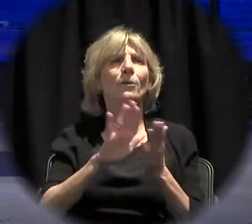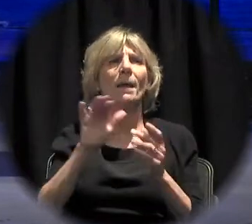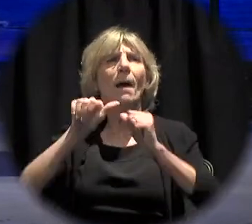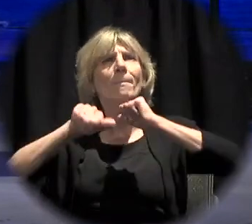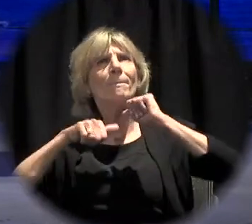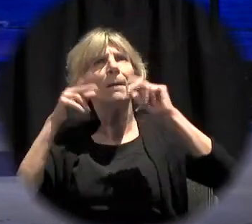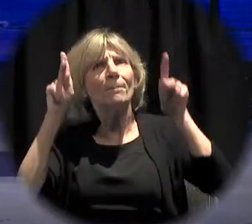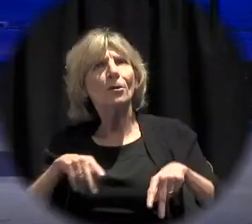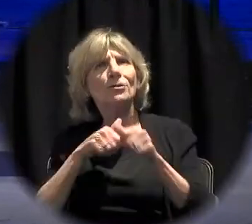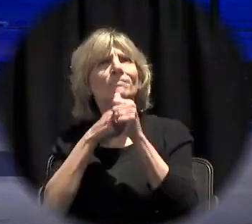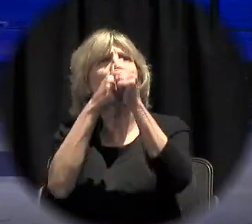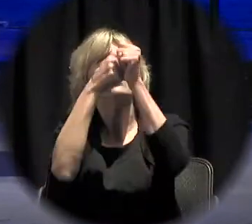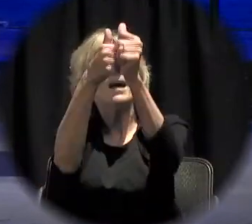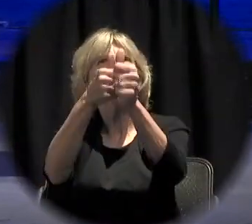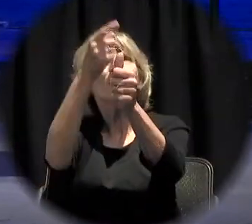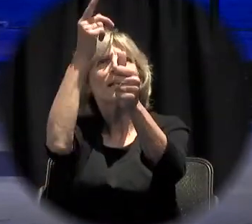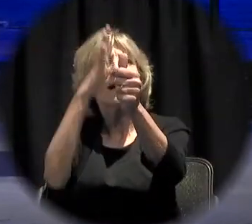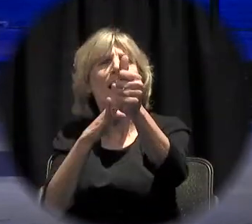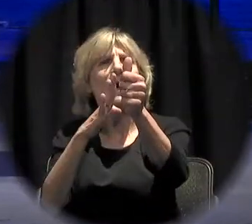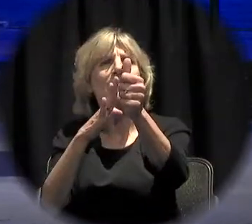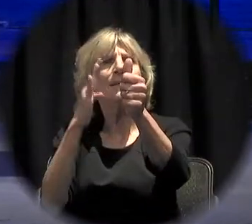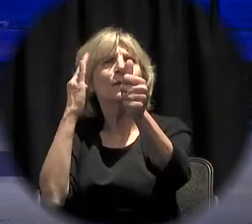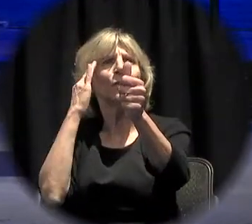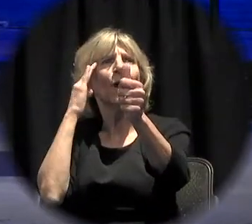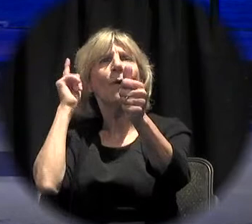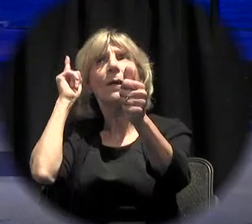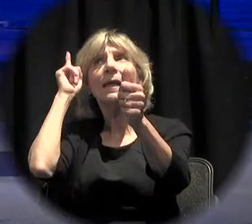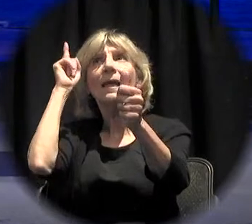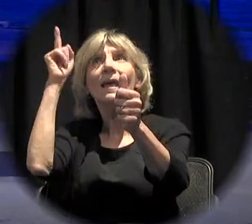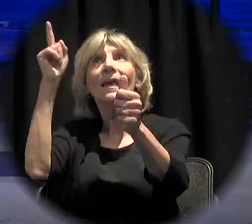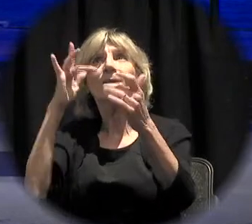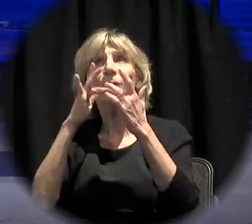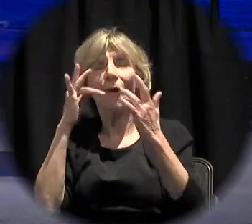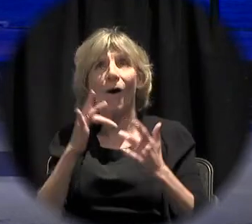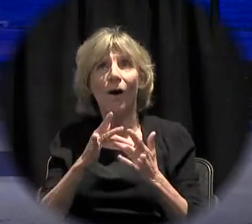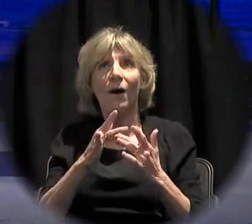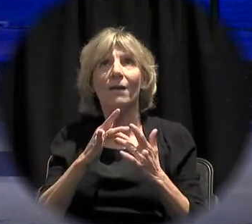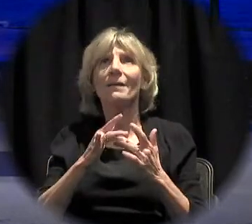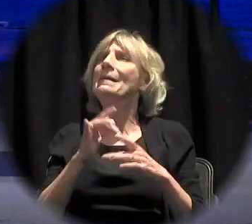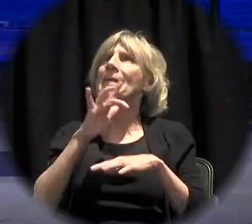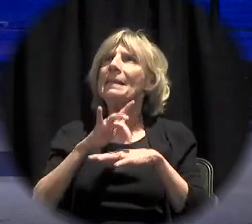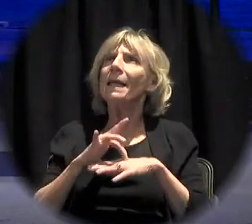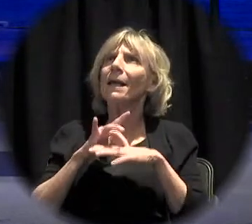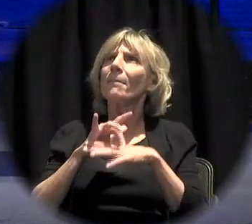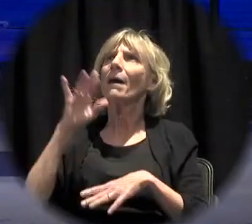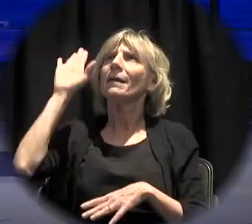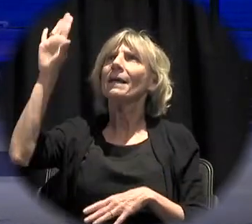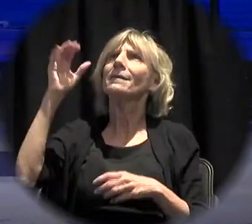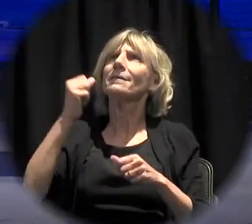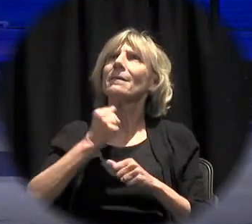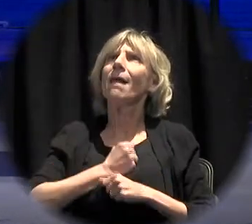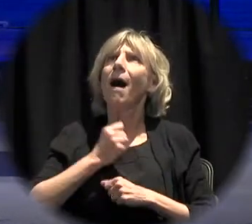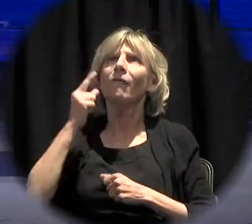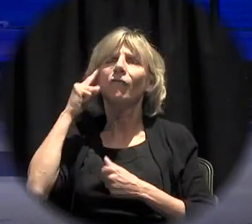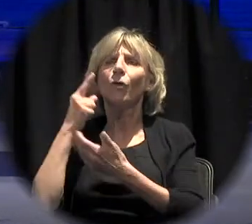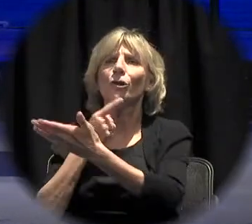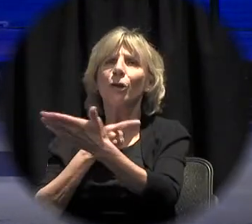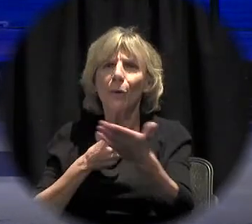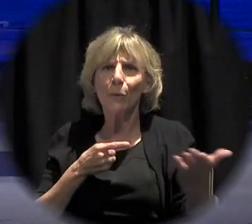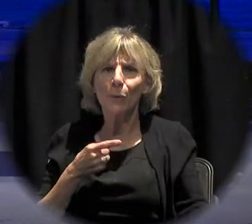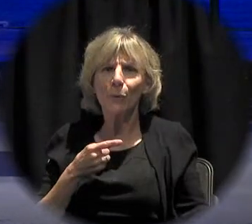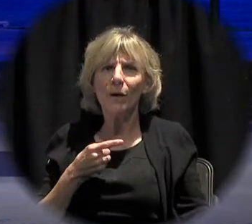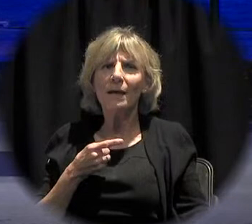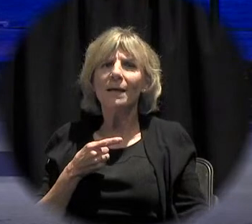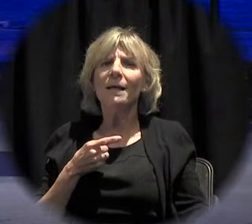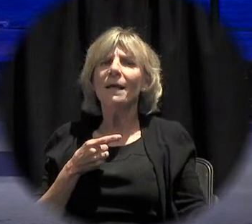heart well. Take time to reflect on the depth of God's love for you in those beautiful images from